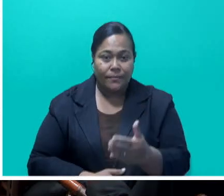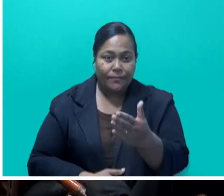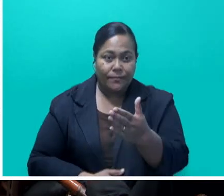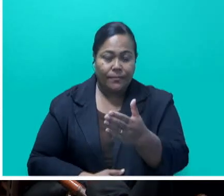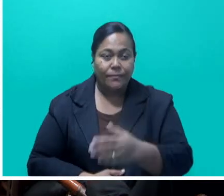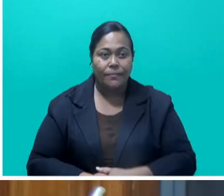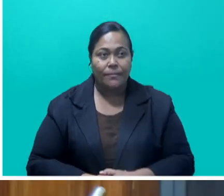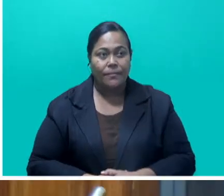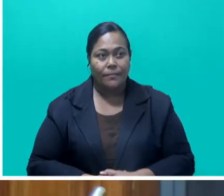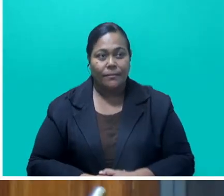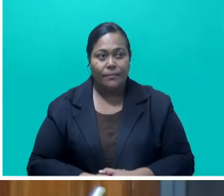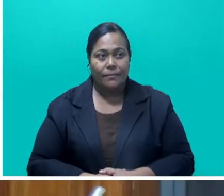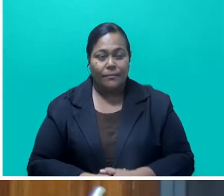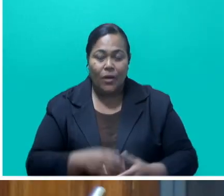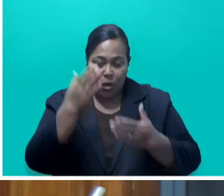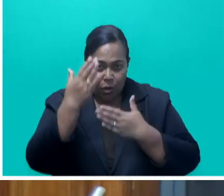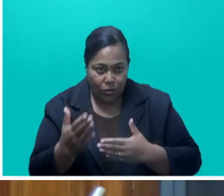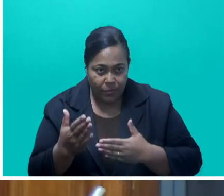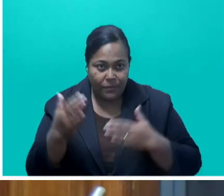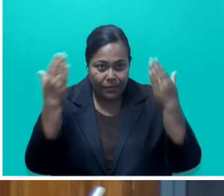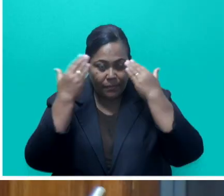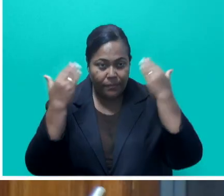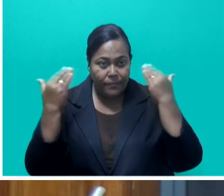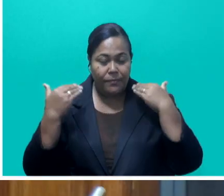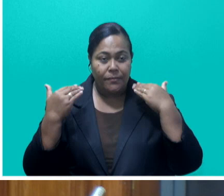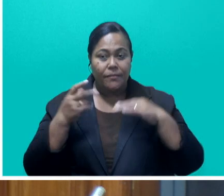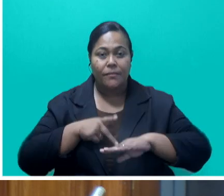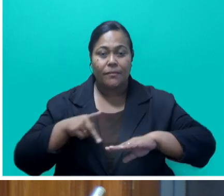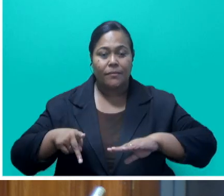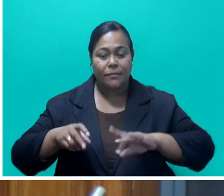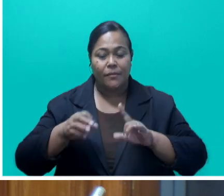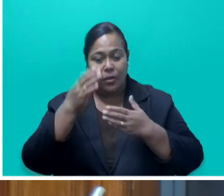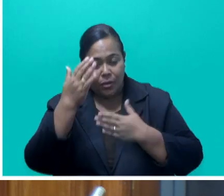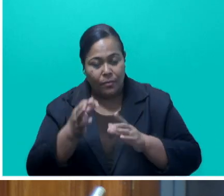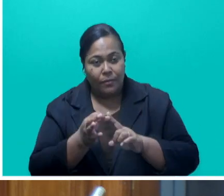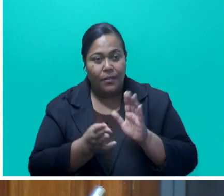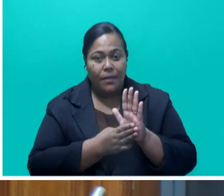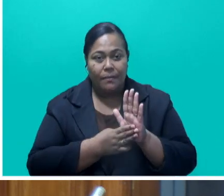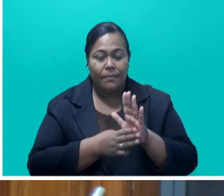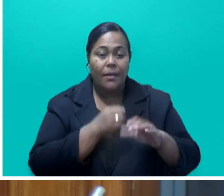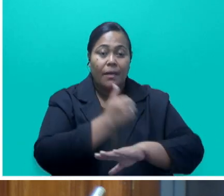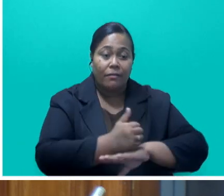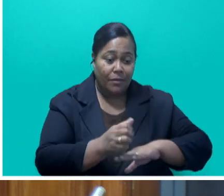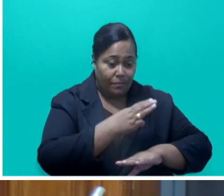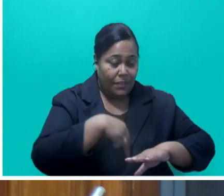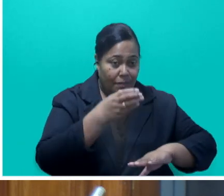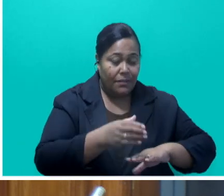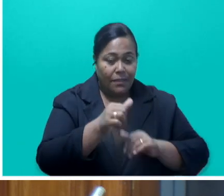the Honourable Speaker of Parliament, the Honourable Prime Minister, Honourable Cabinet Ministers and Assistant